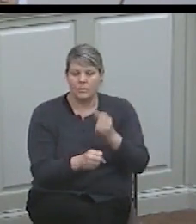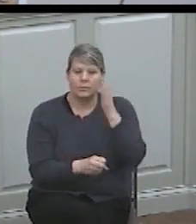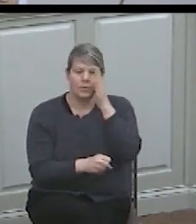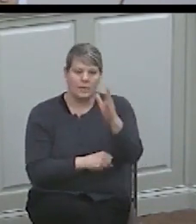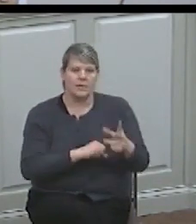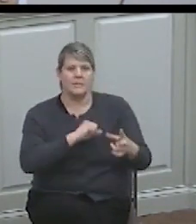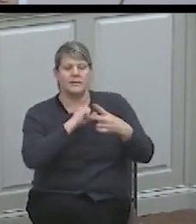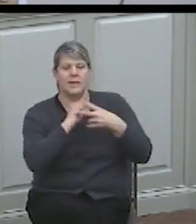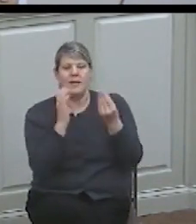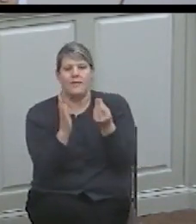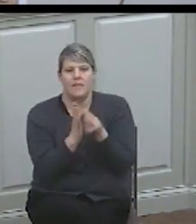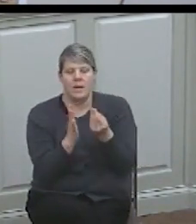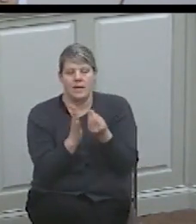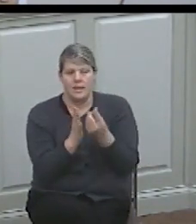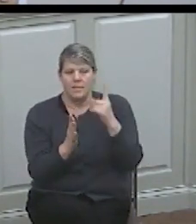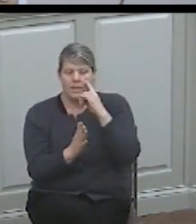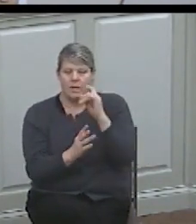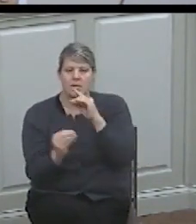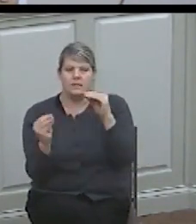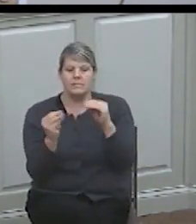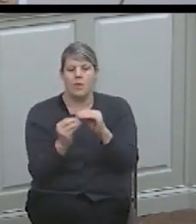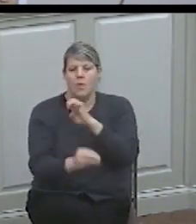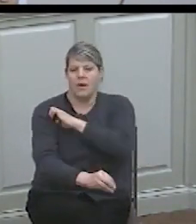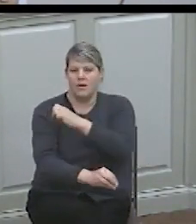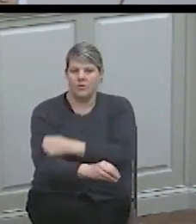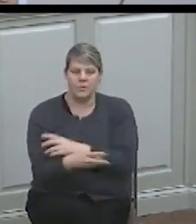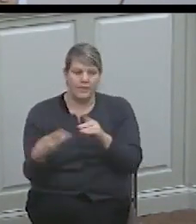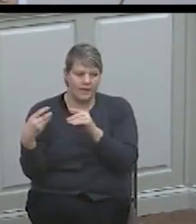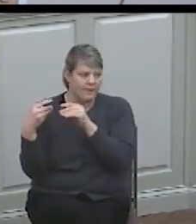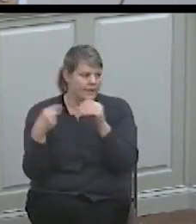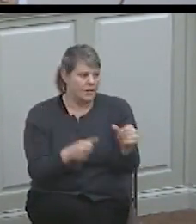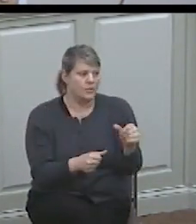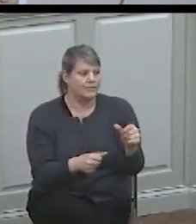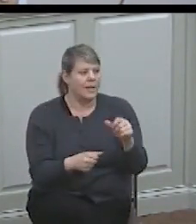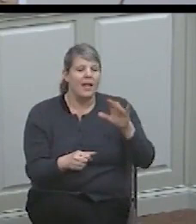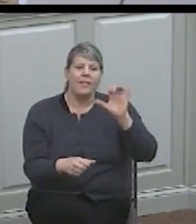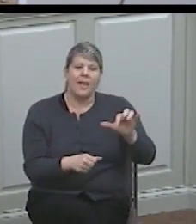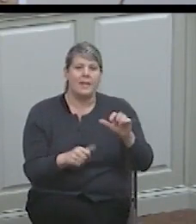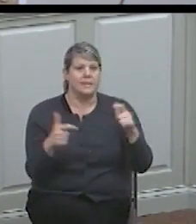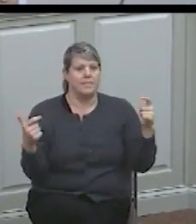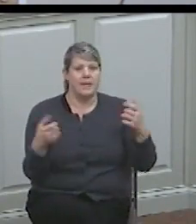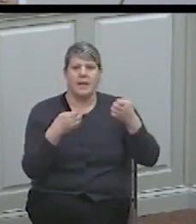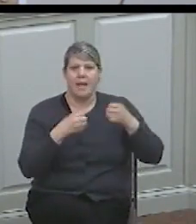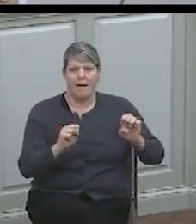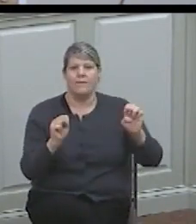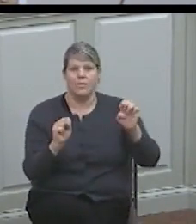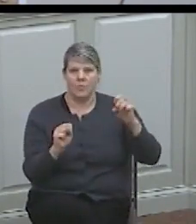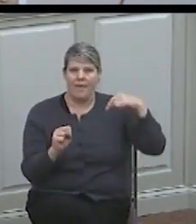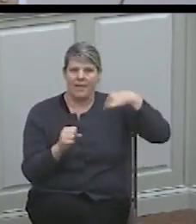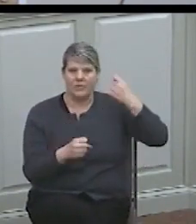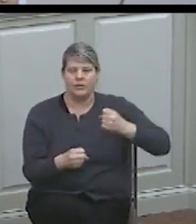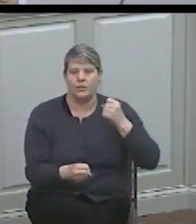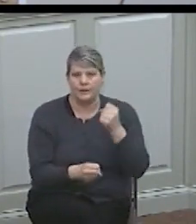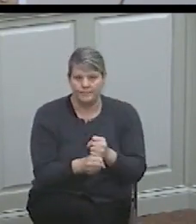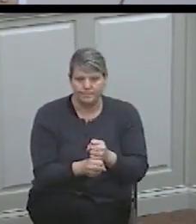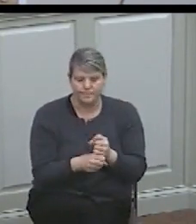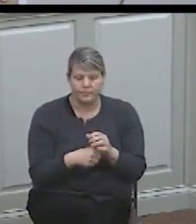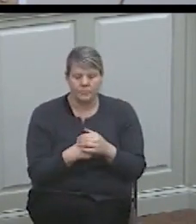with energy savings. So that has been a big effort of the city's during the past year.